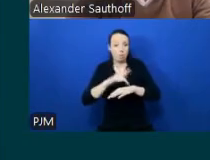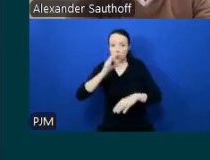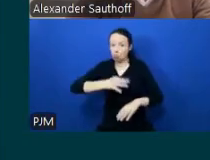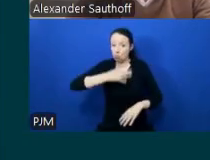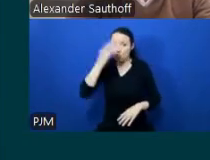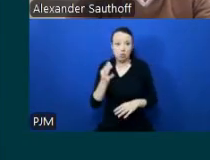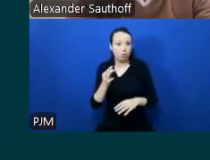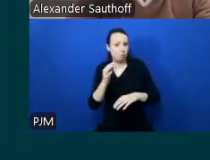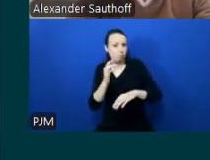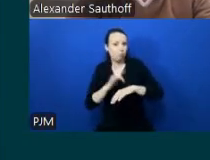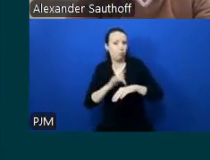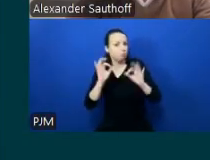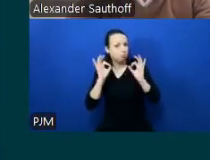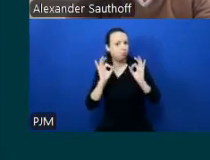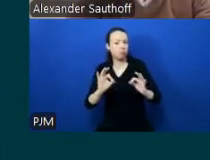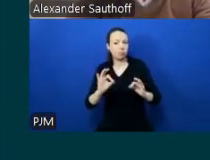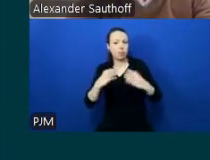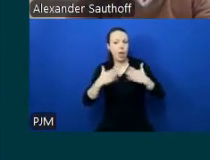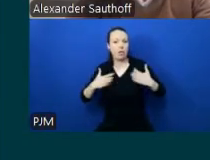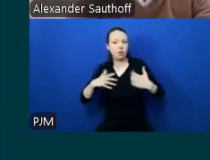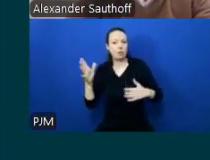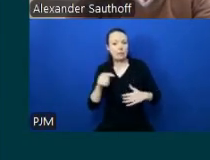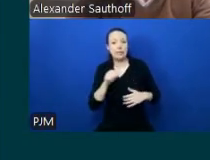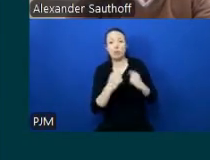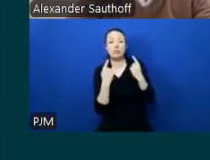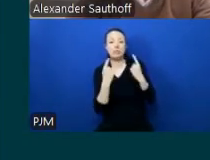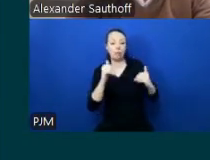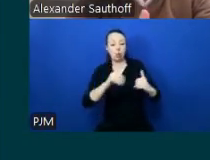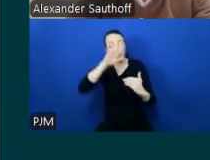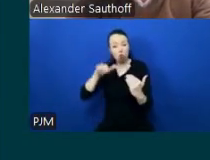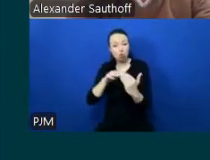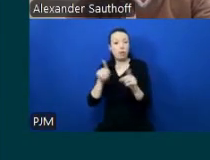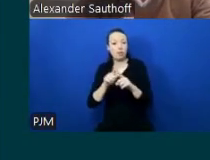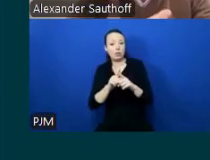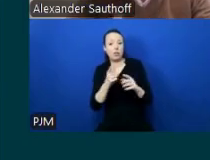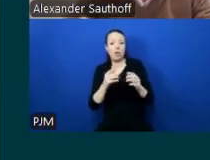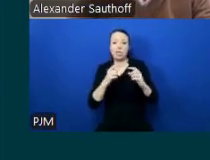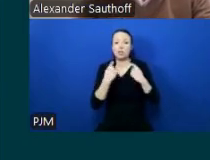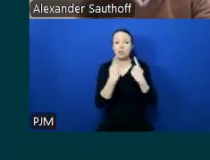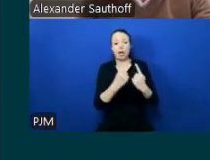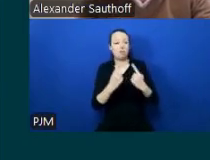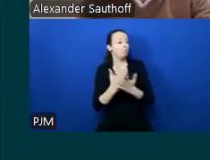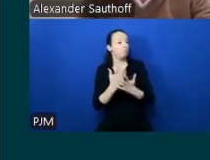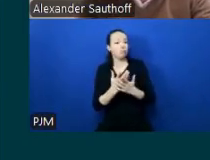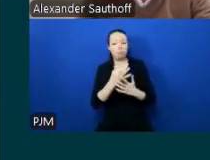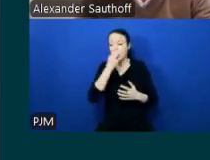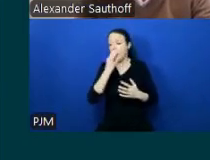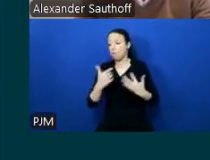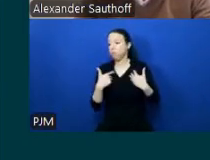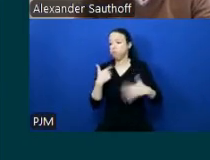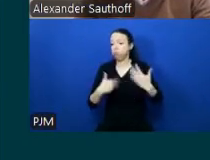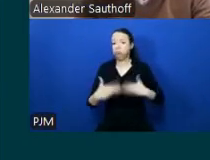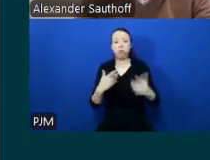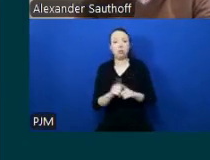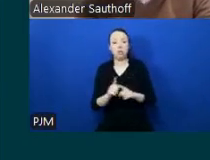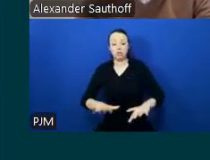and to regenerate and also to withstand stress much better. as if you would just grow one single tree, for example,